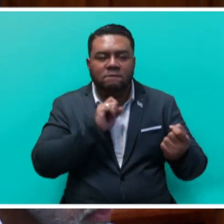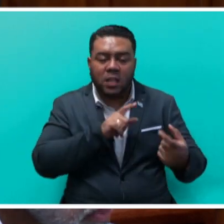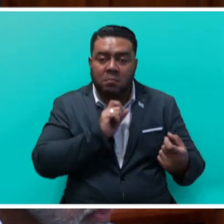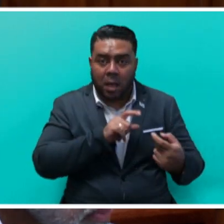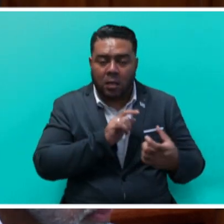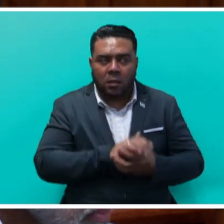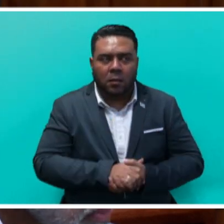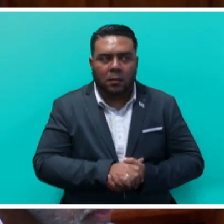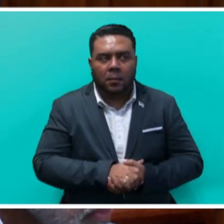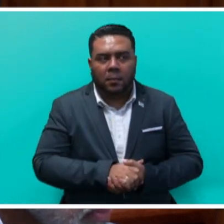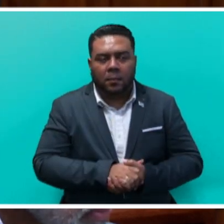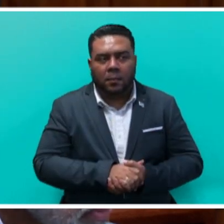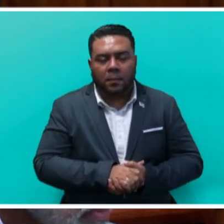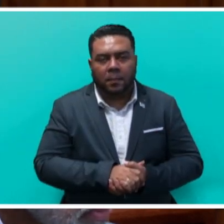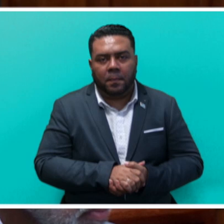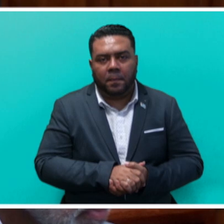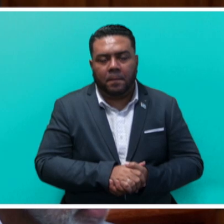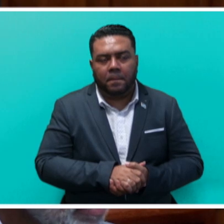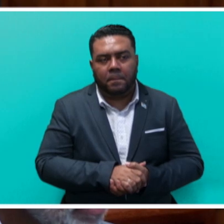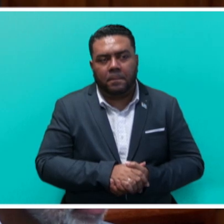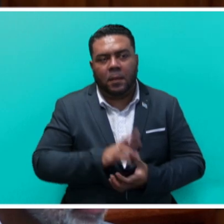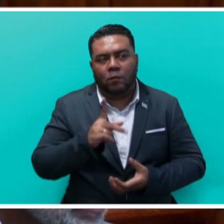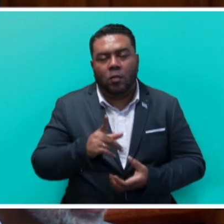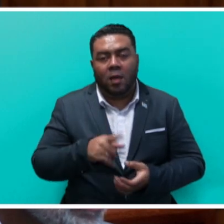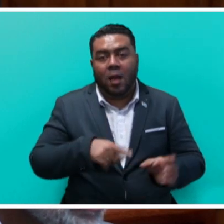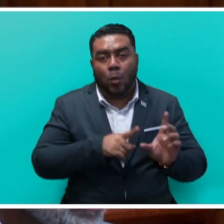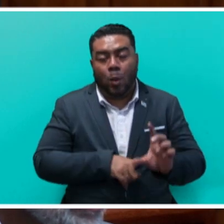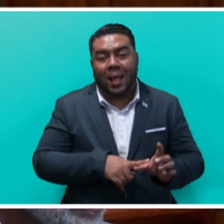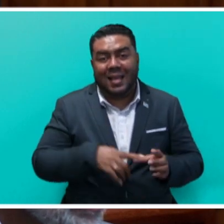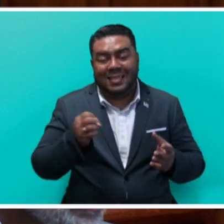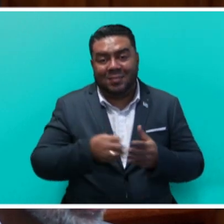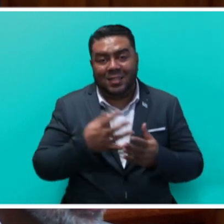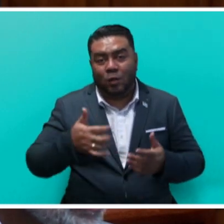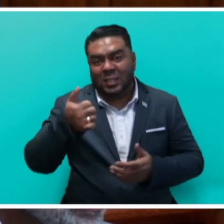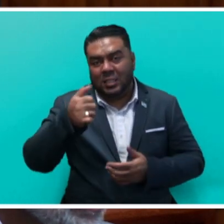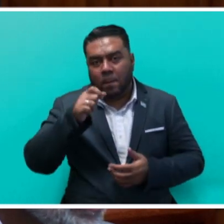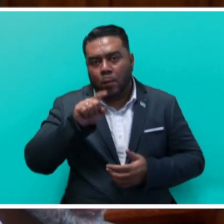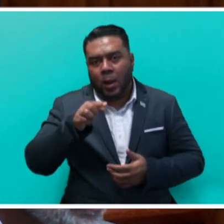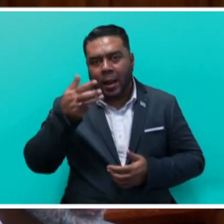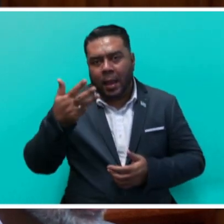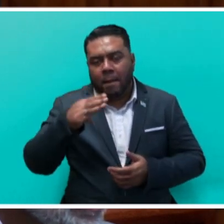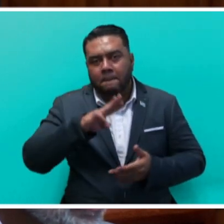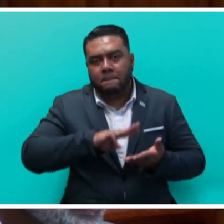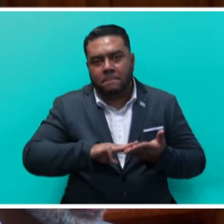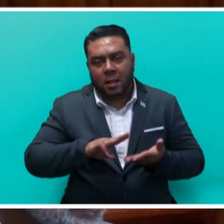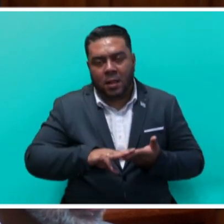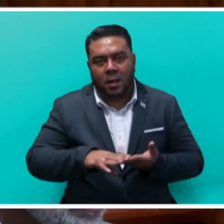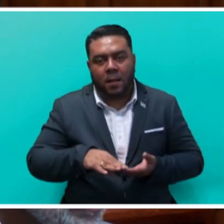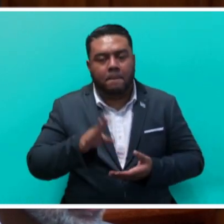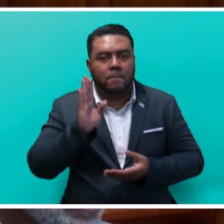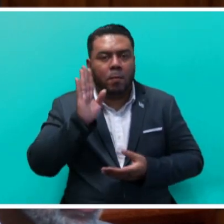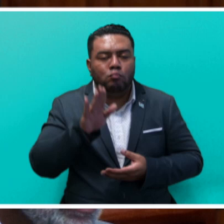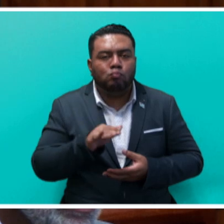regarding the impact of the annual expenditure of 6.9 million due to poor monitoring